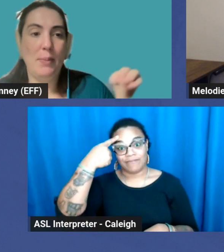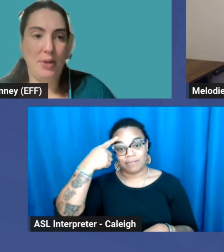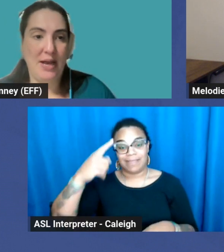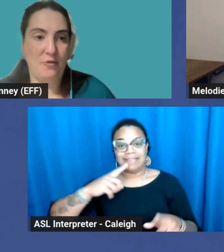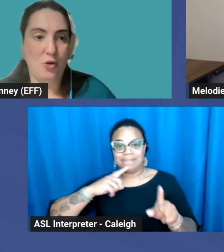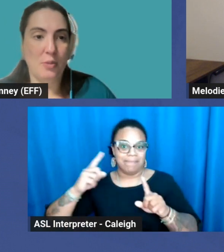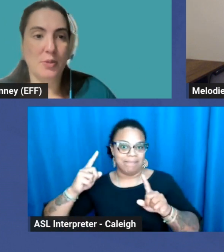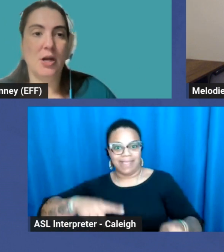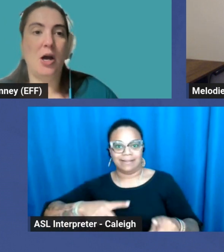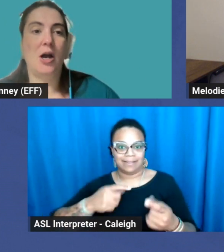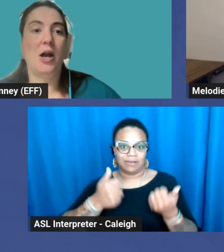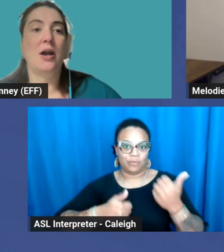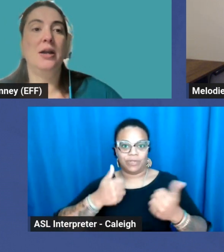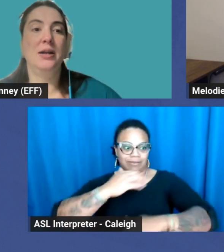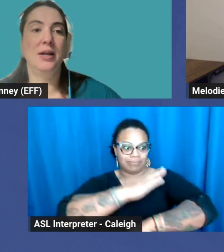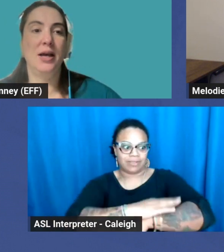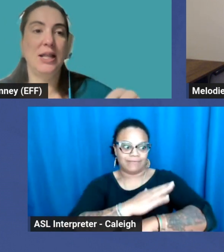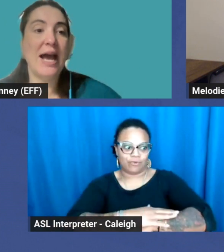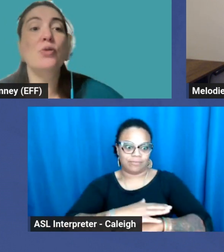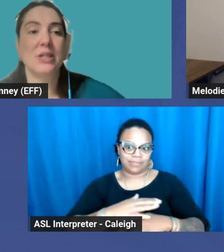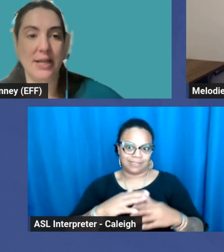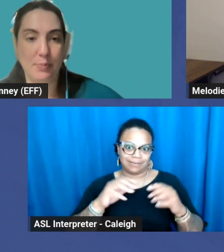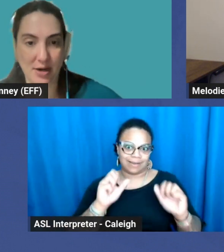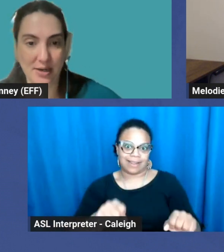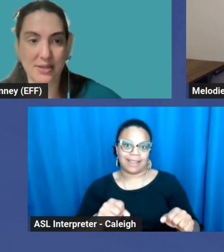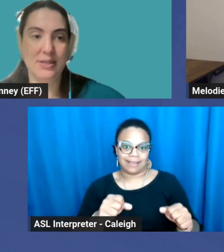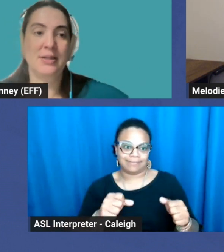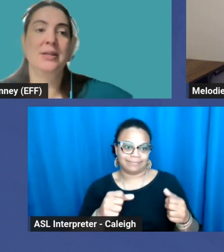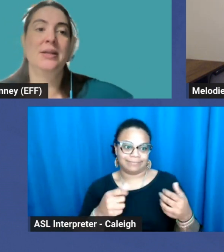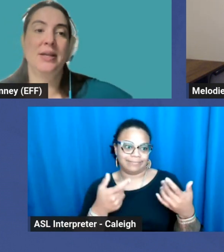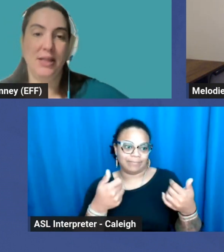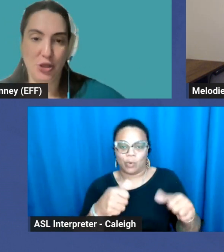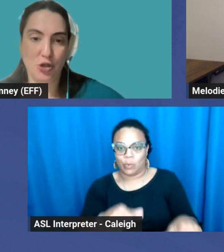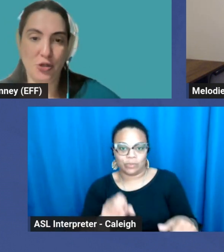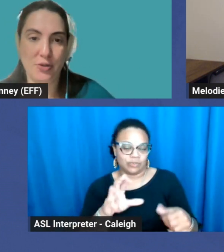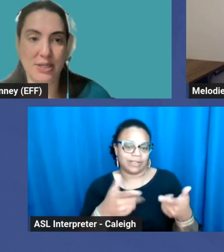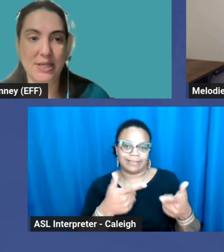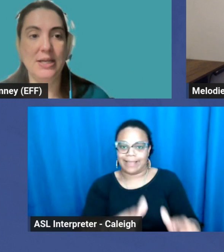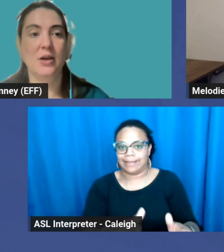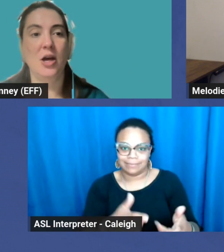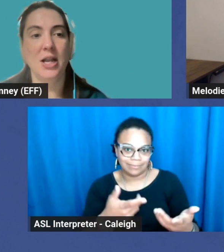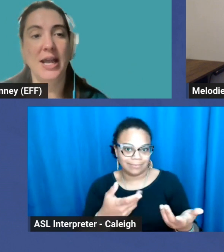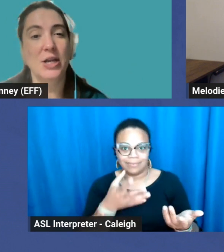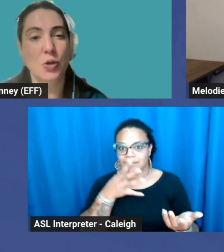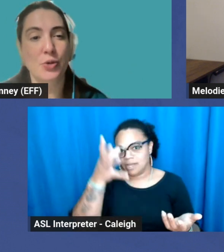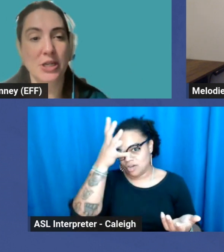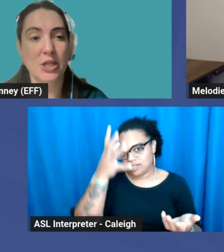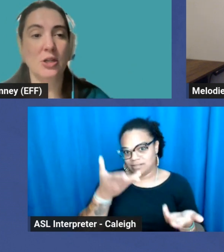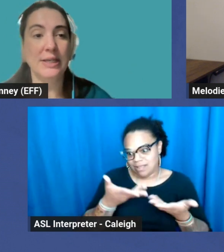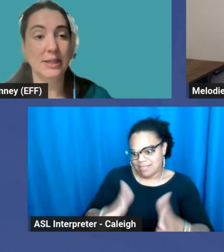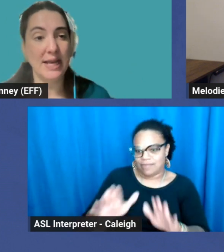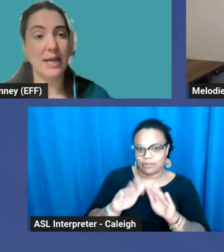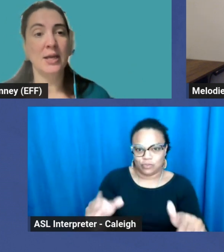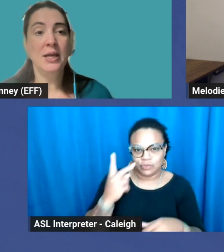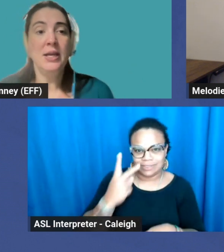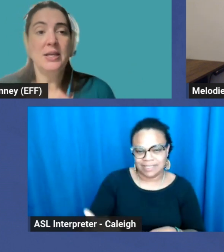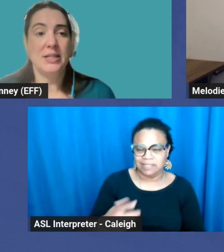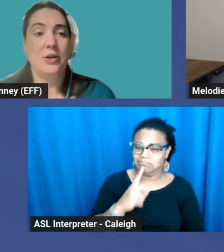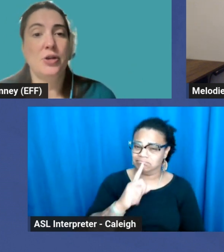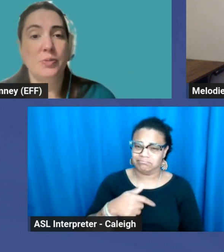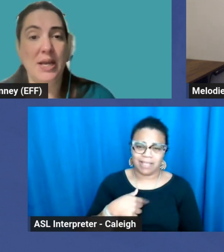mandating what platforms are allowed to let parents let their children see online. I don't particularly